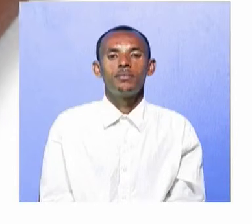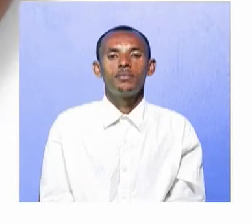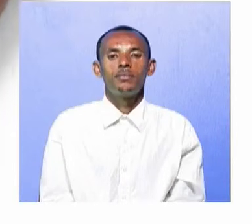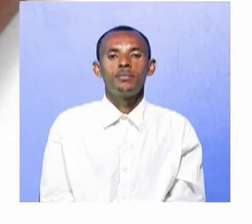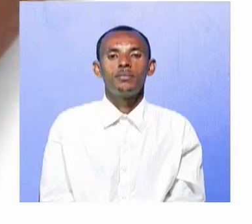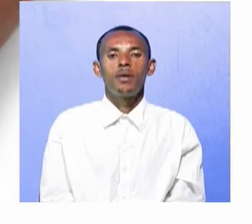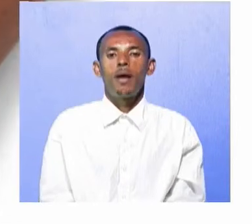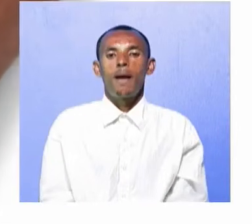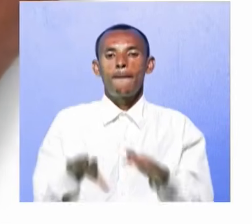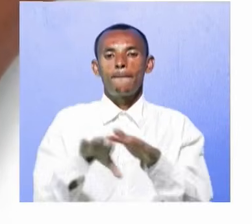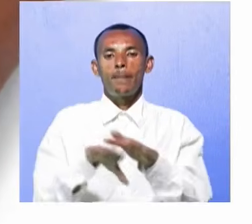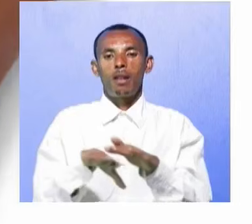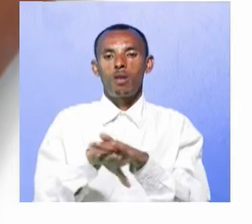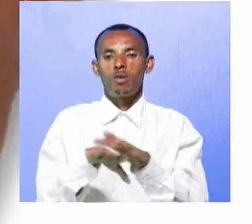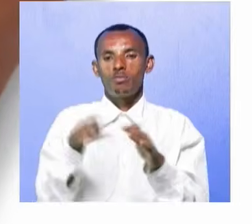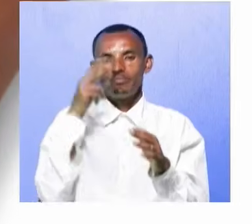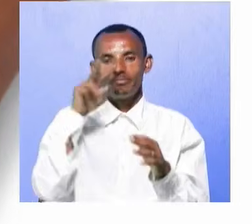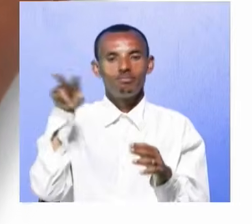below.